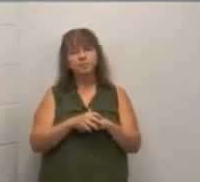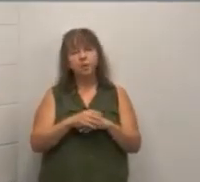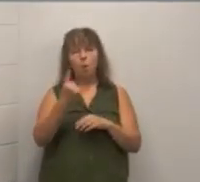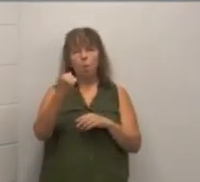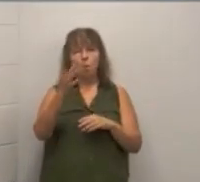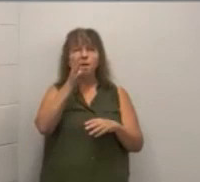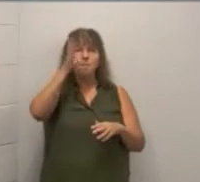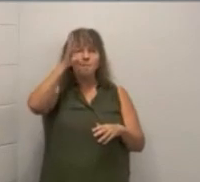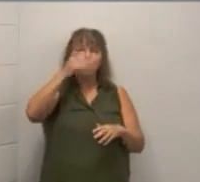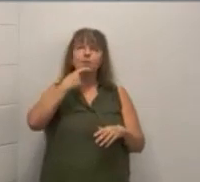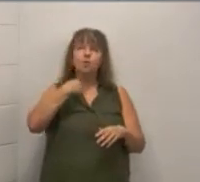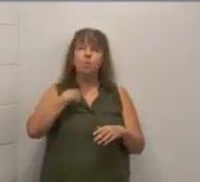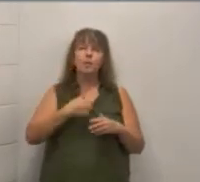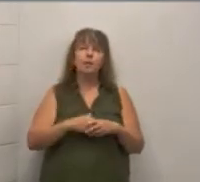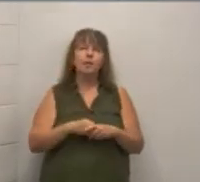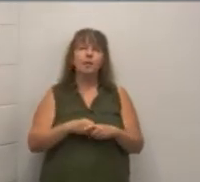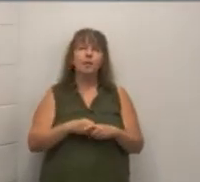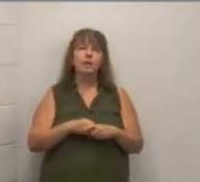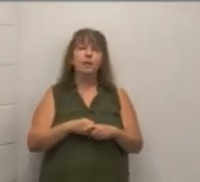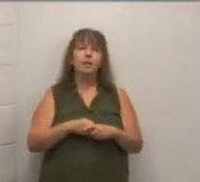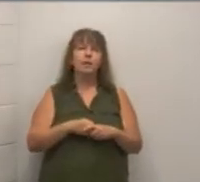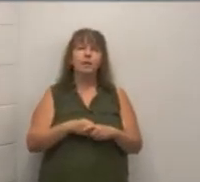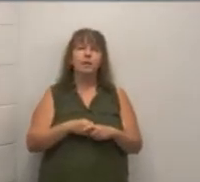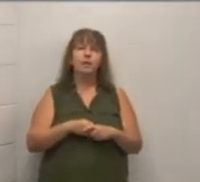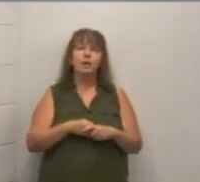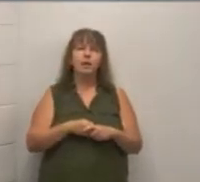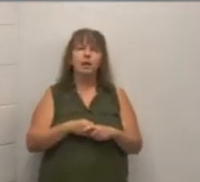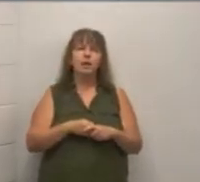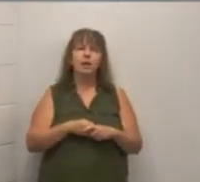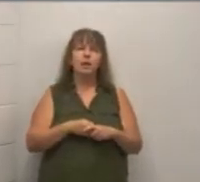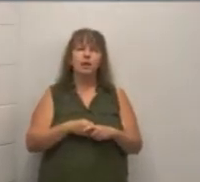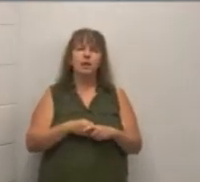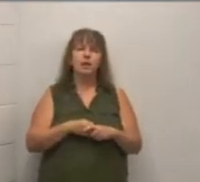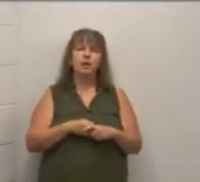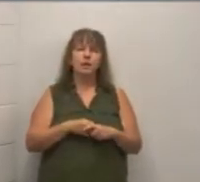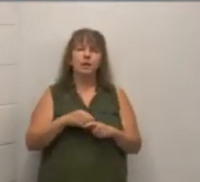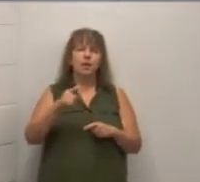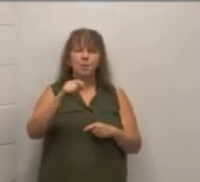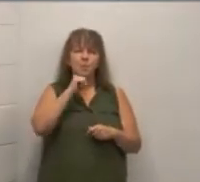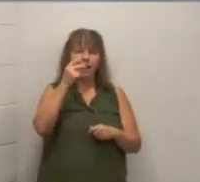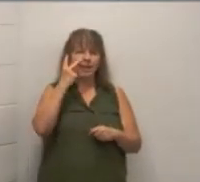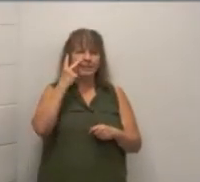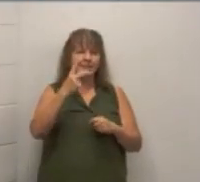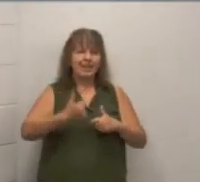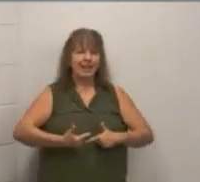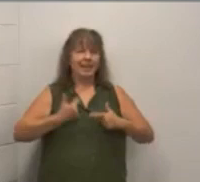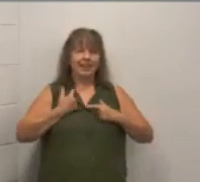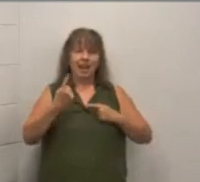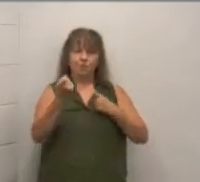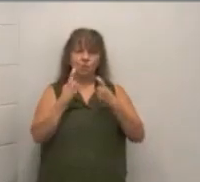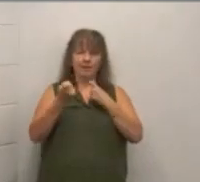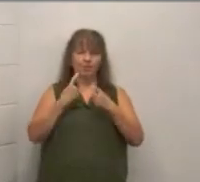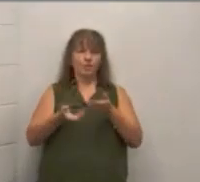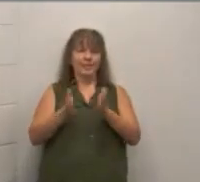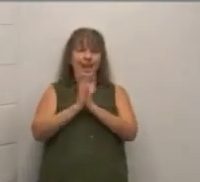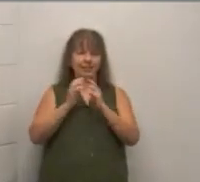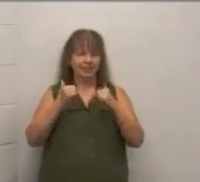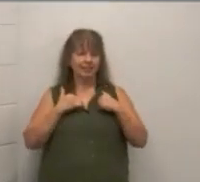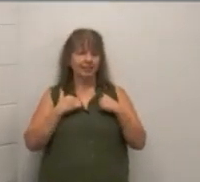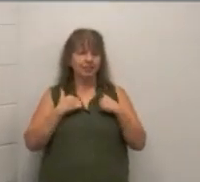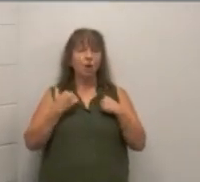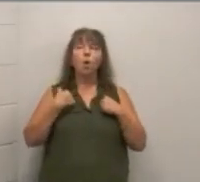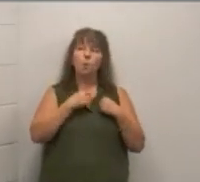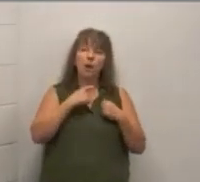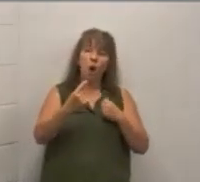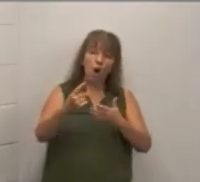one parent that there's a concern that there's not a screen where we're seeing live questions come in. We are